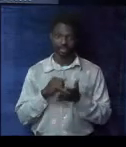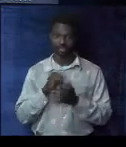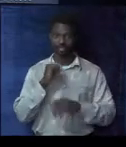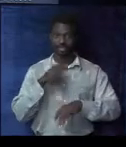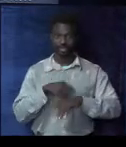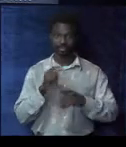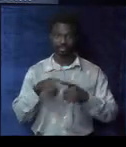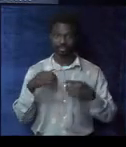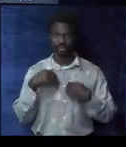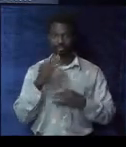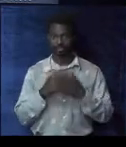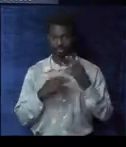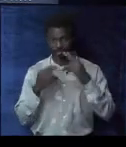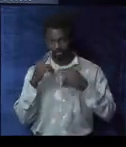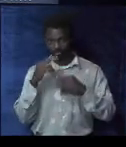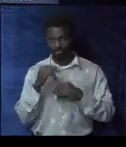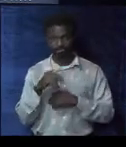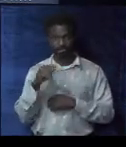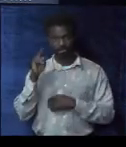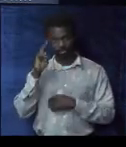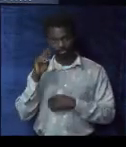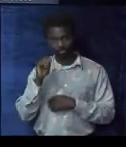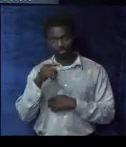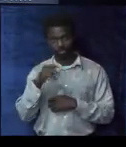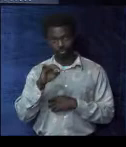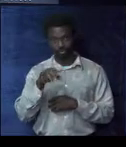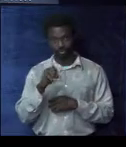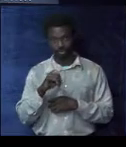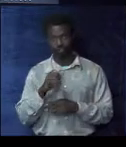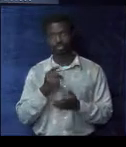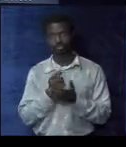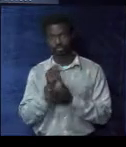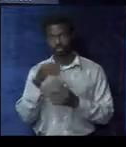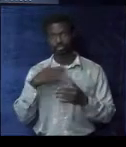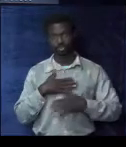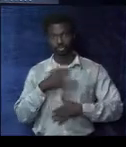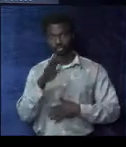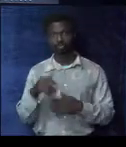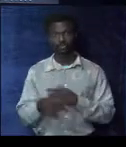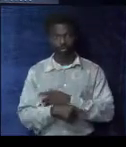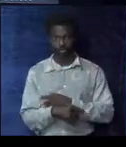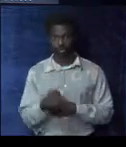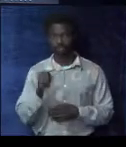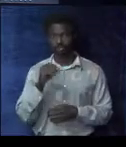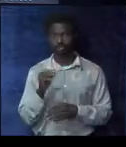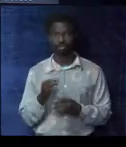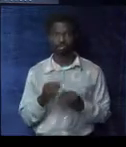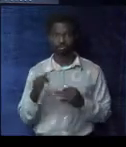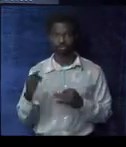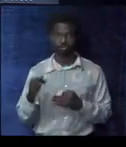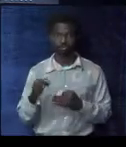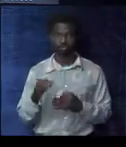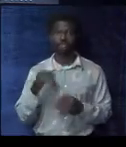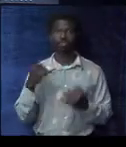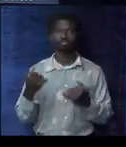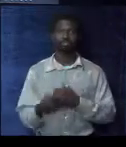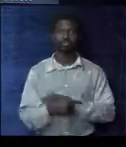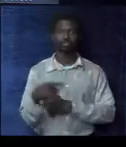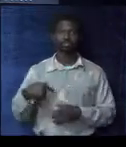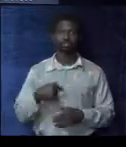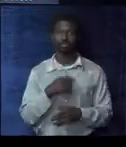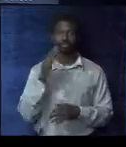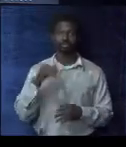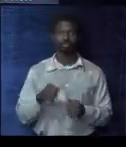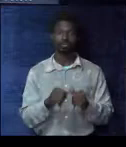means it is time to have some fun. I'm Onkwagbaji, and I trust you've been enjoying your day so far. Today in mathematics, we will continue with